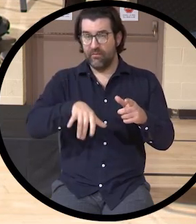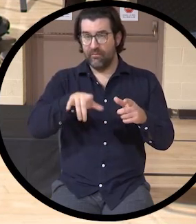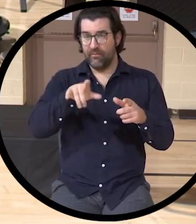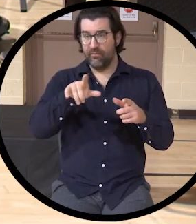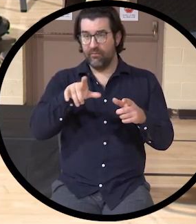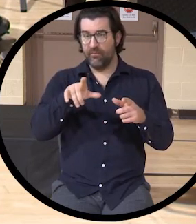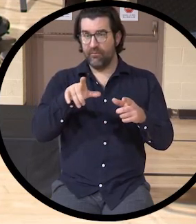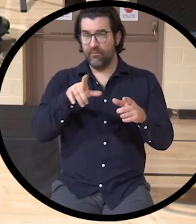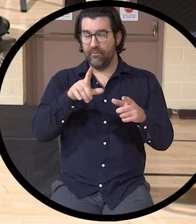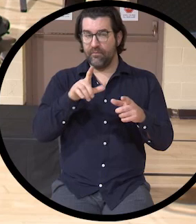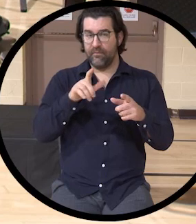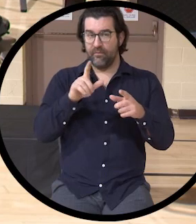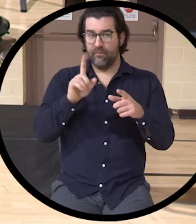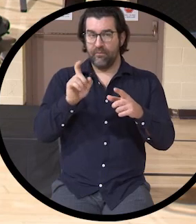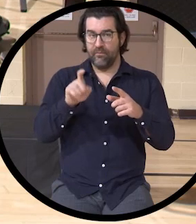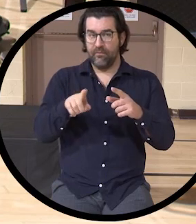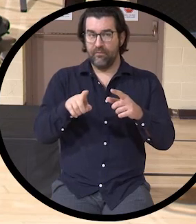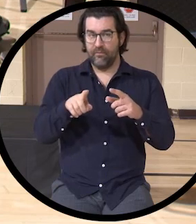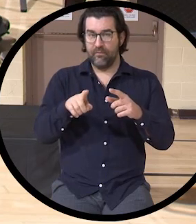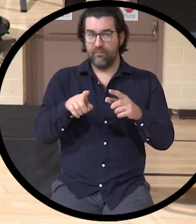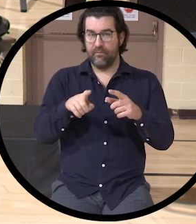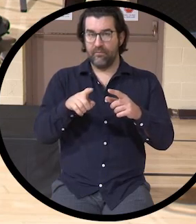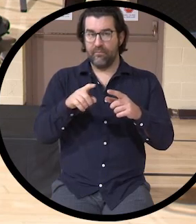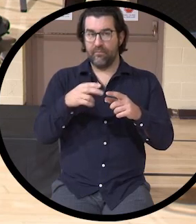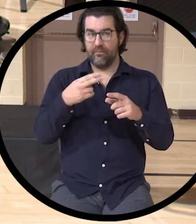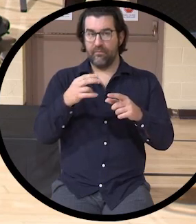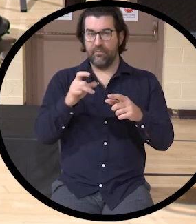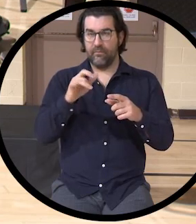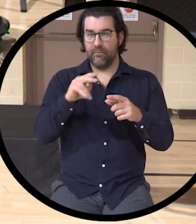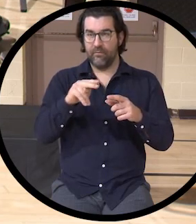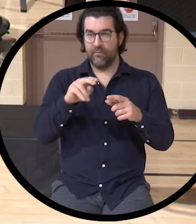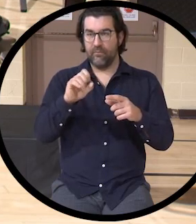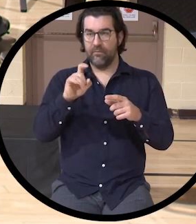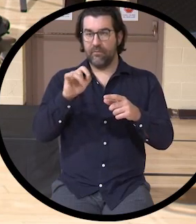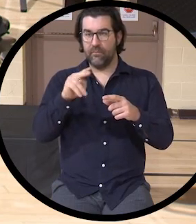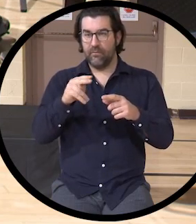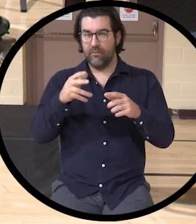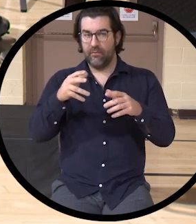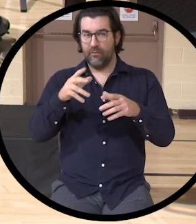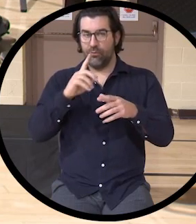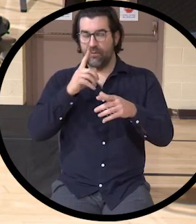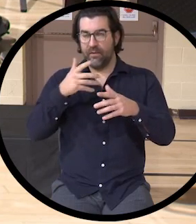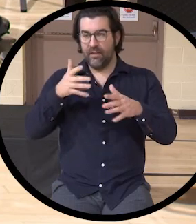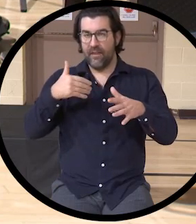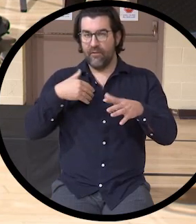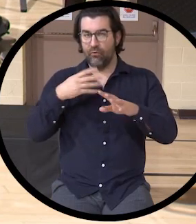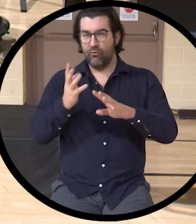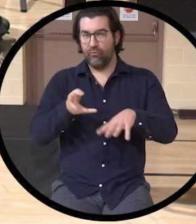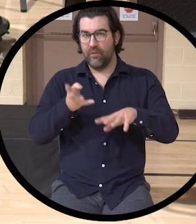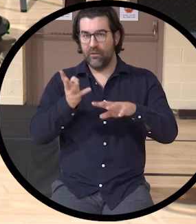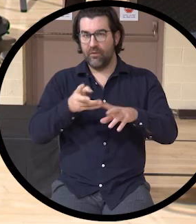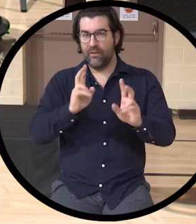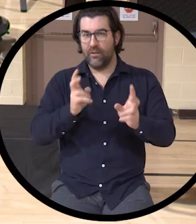So the question was about Heths and Stanton in particular already having drainage issues and whether the speed tables